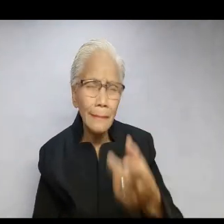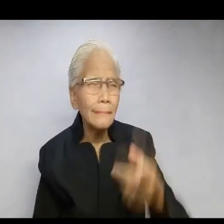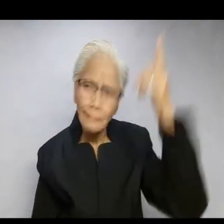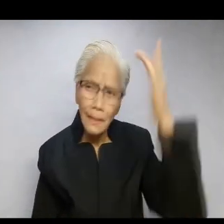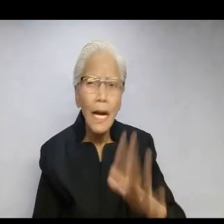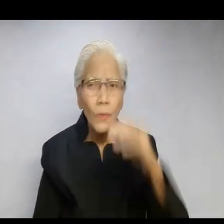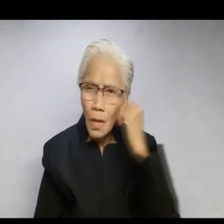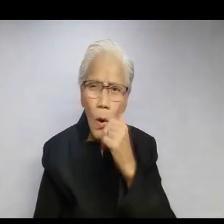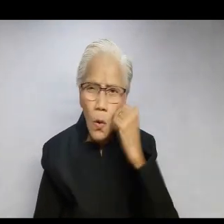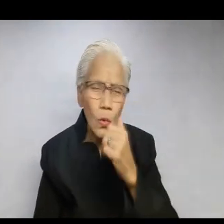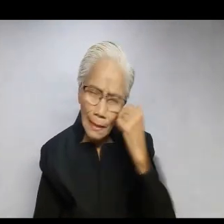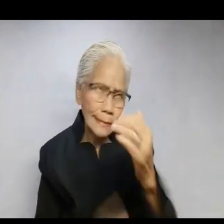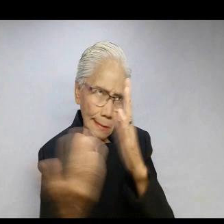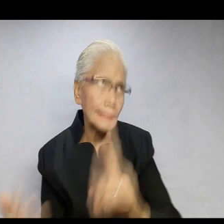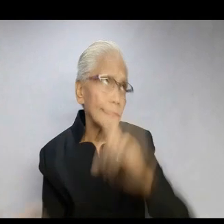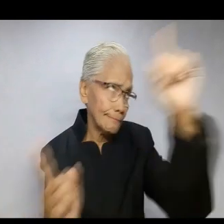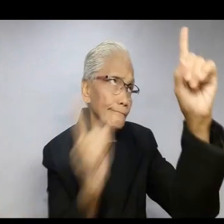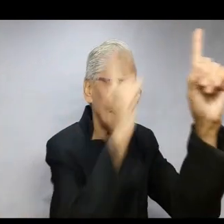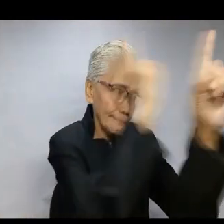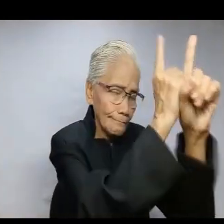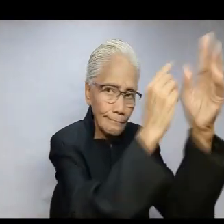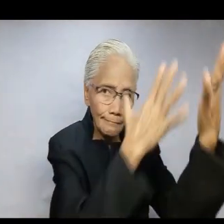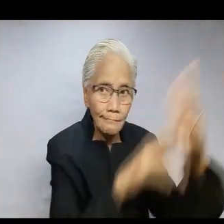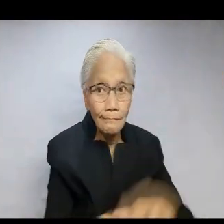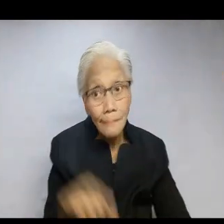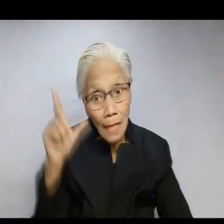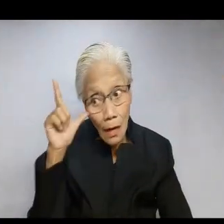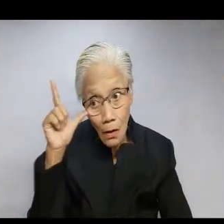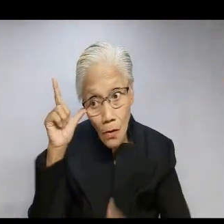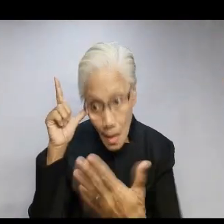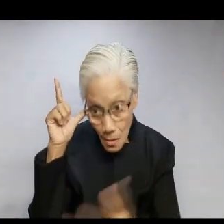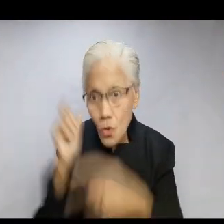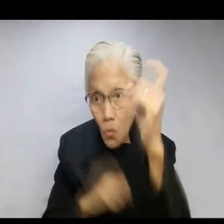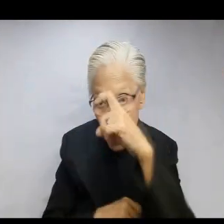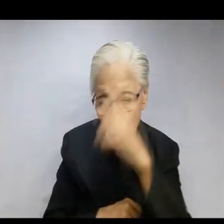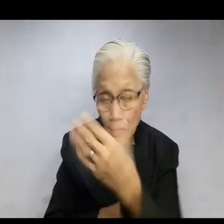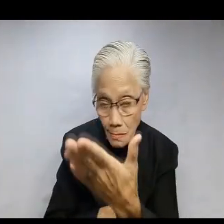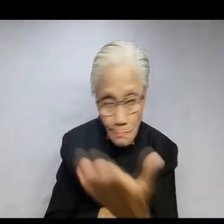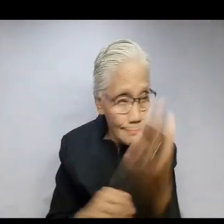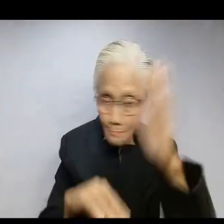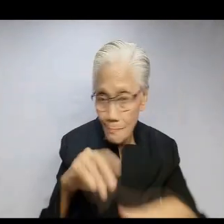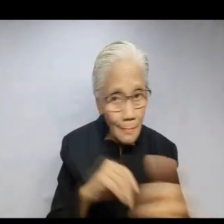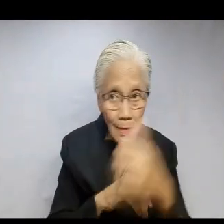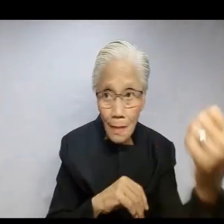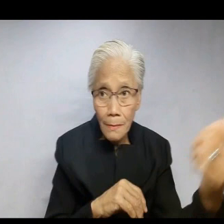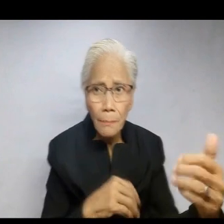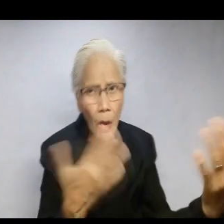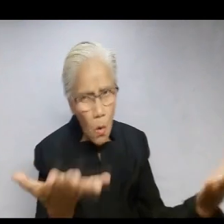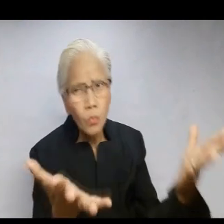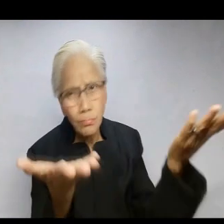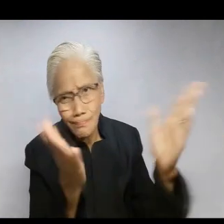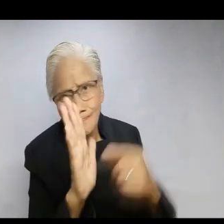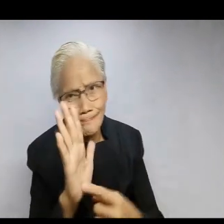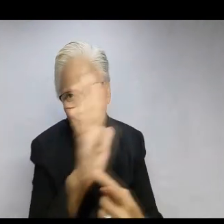will always understand. He will always just run to him. Logan, you're wiser